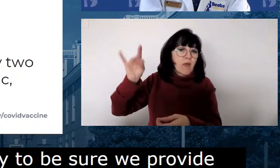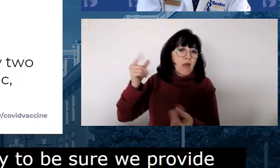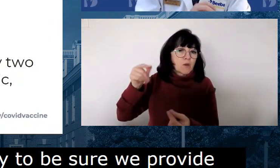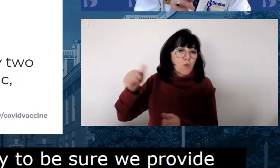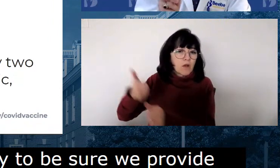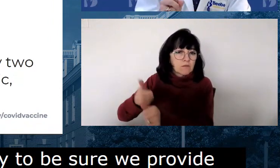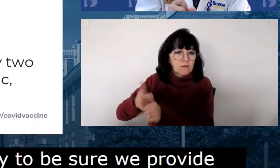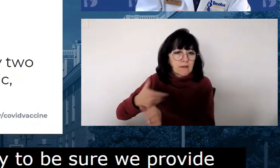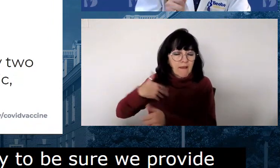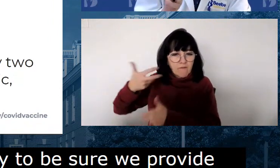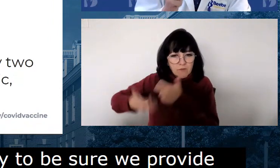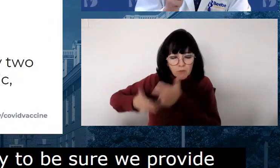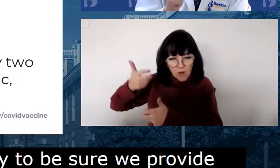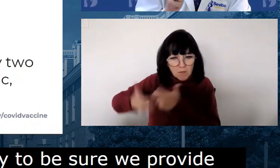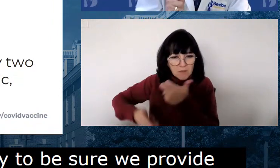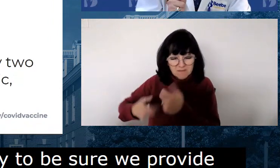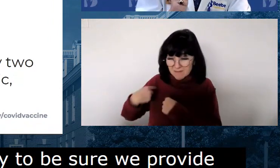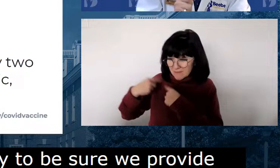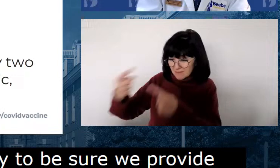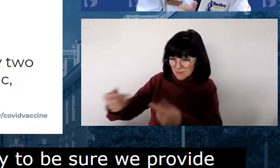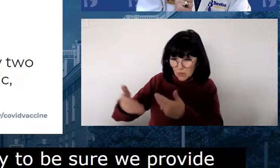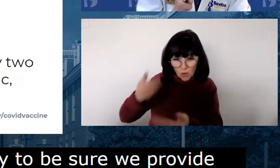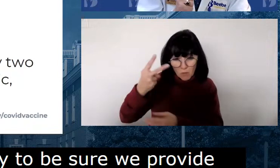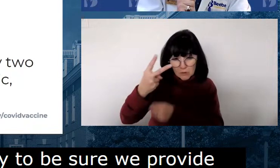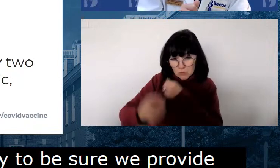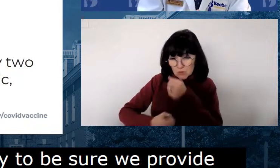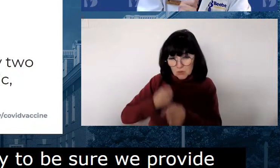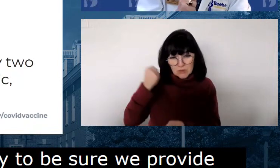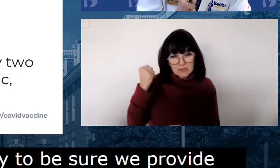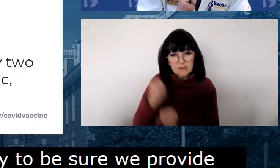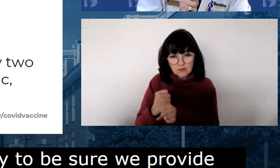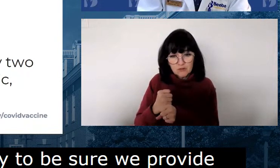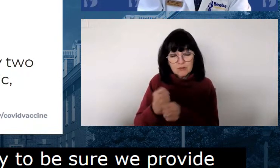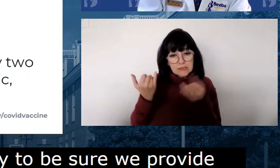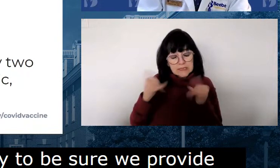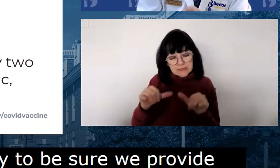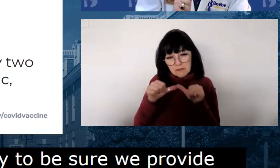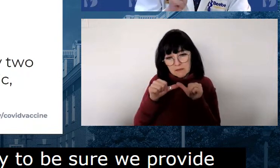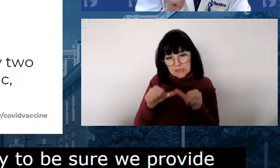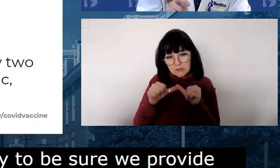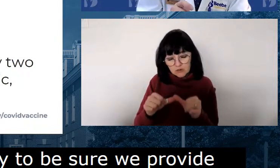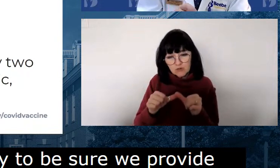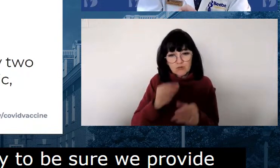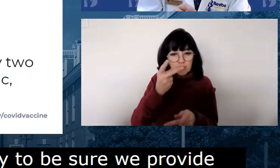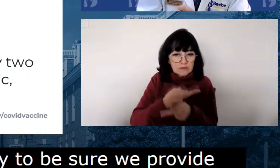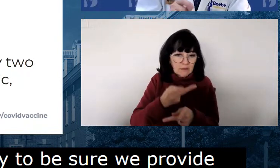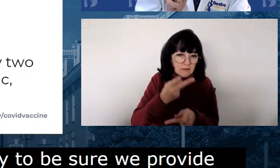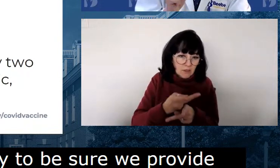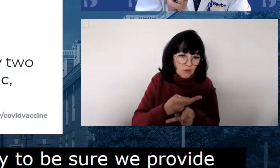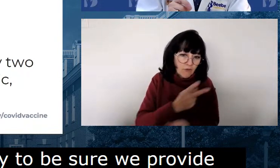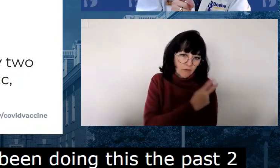2 years, as Sharon said, and we continue to still take care of patients. I'm going to take a